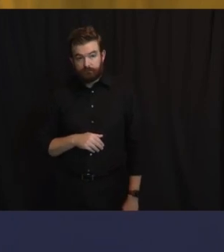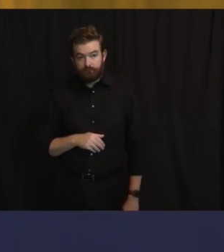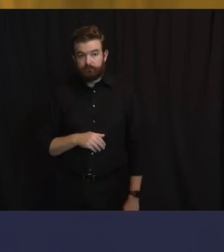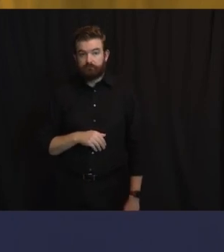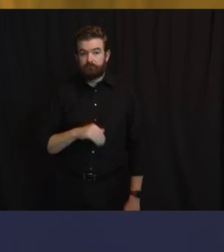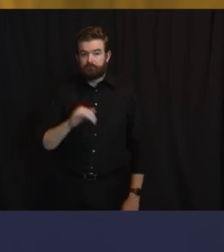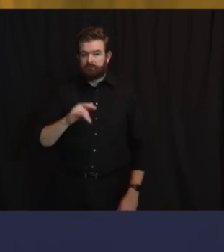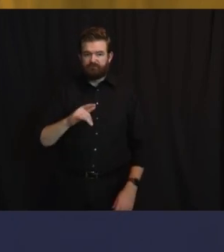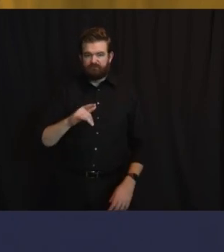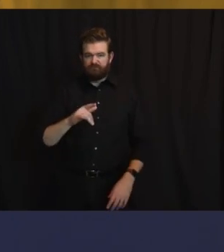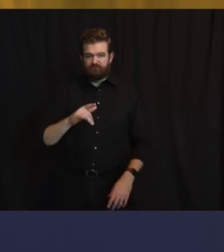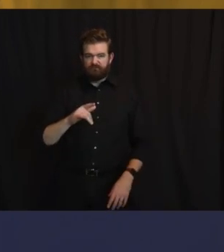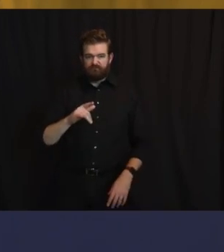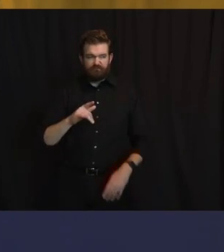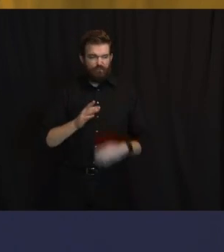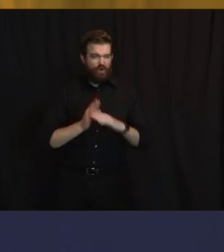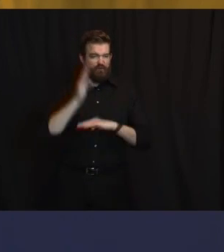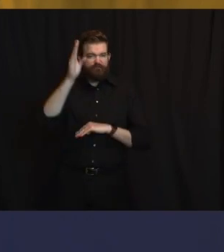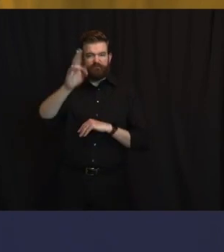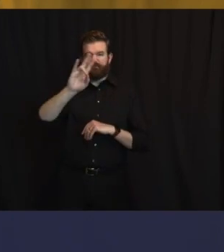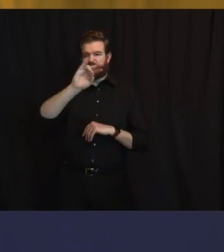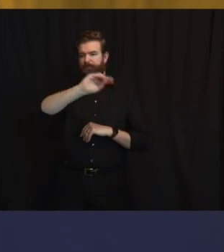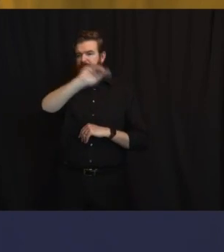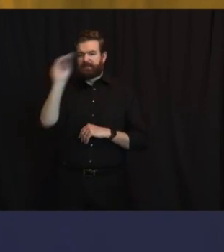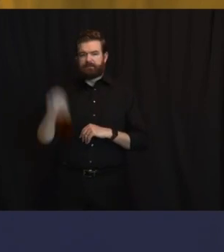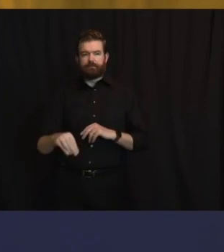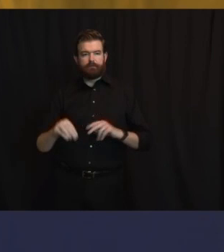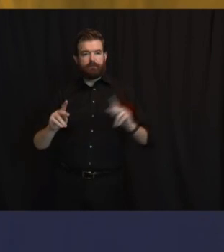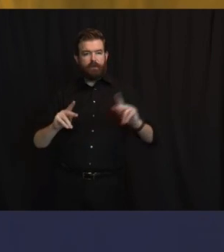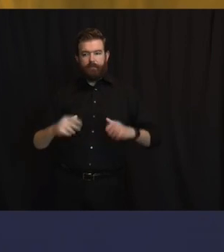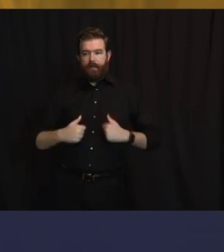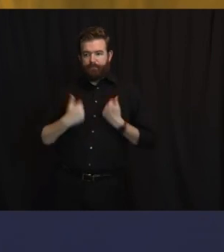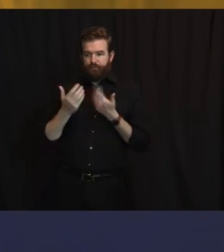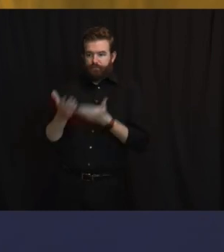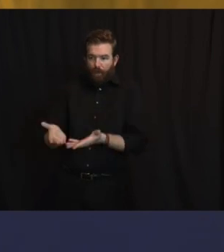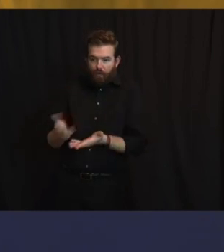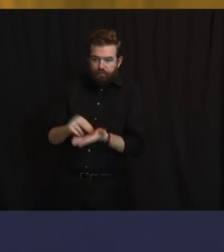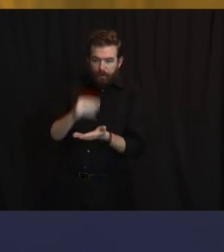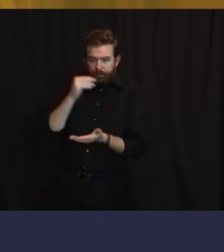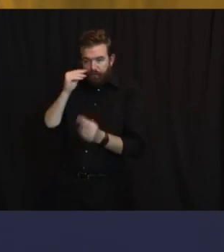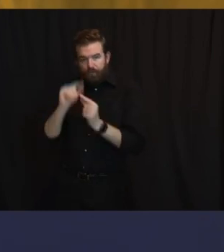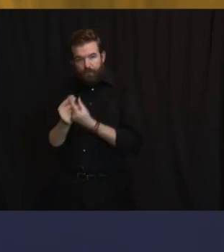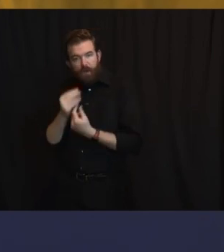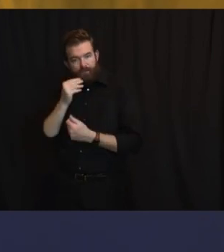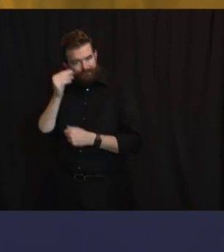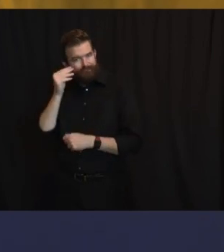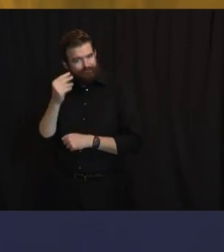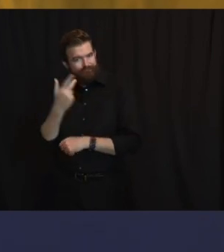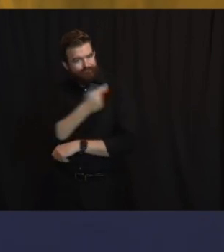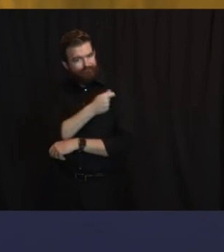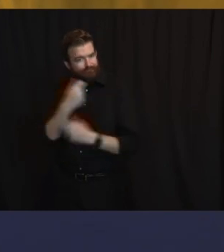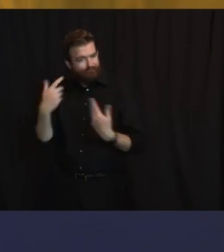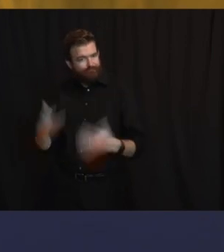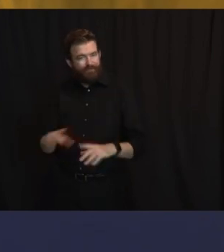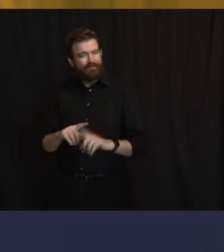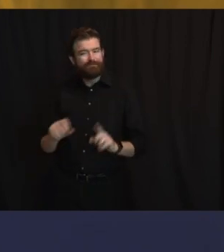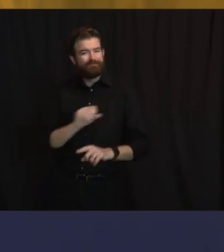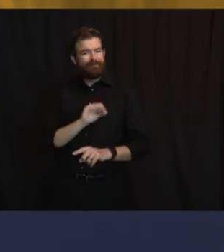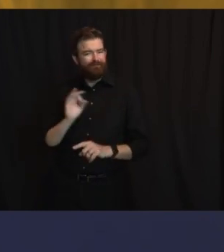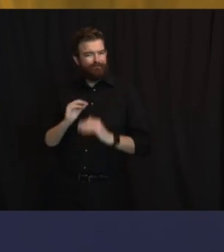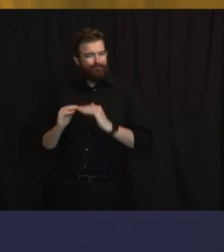that we've stated is our initial goal for adults more broadly. But the staff is lagging. It's still